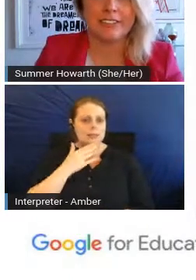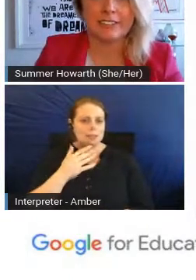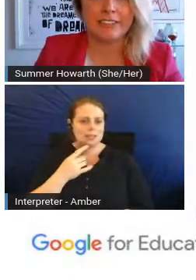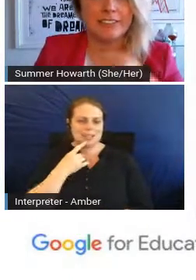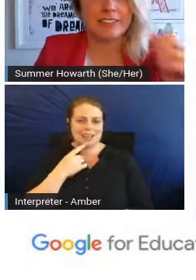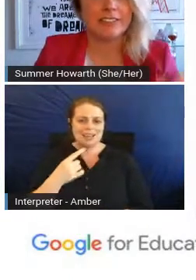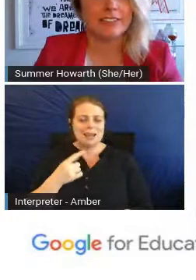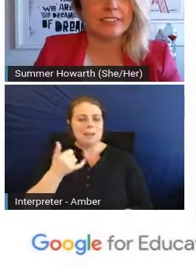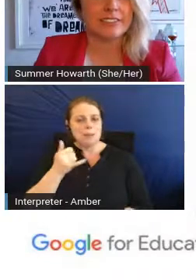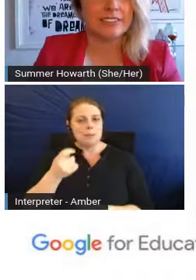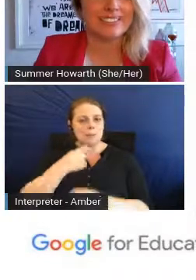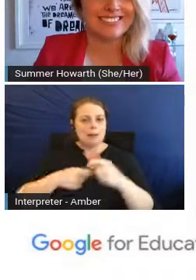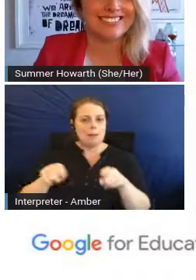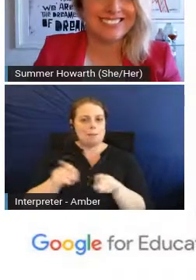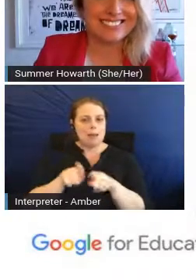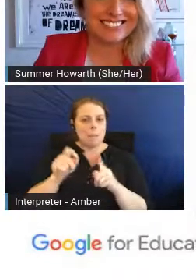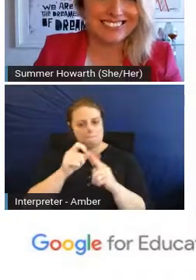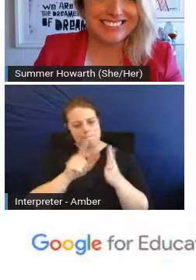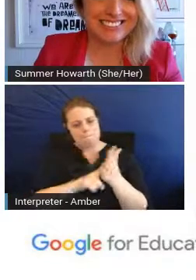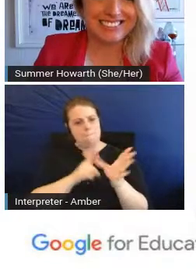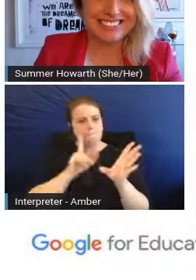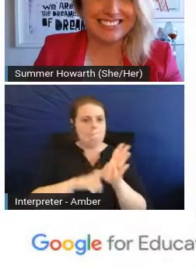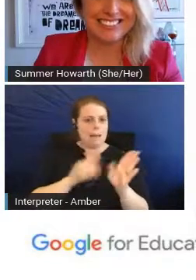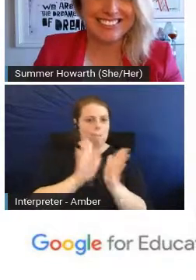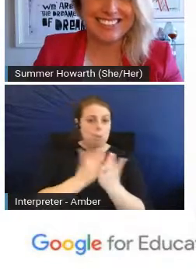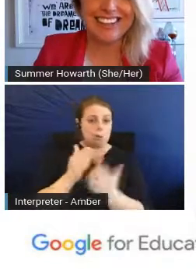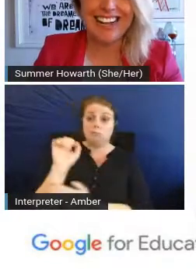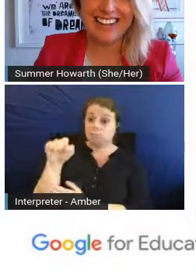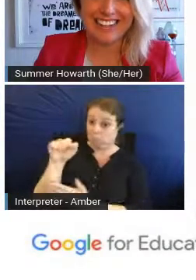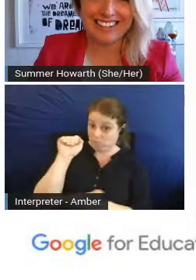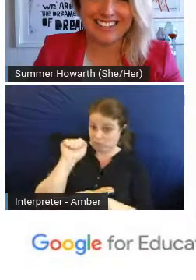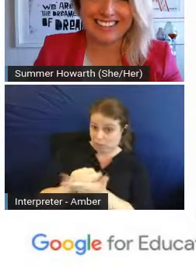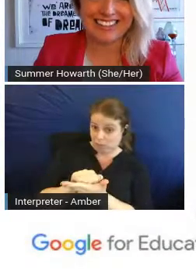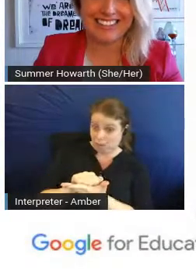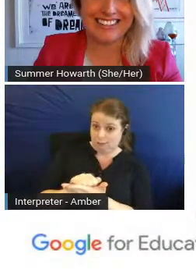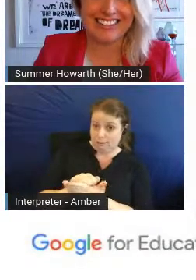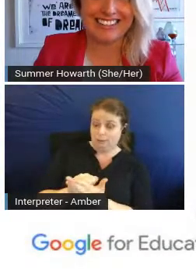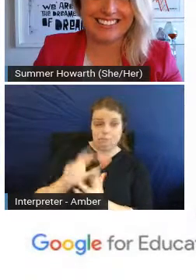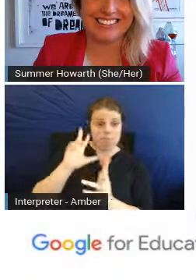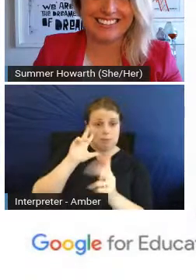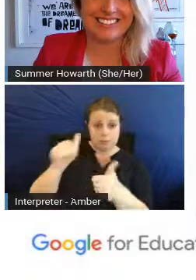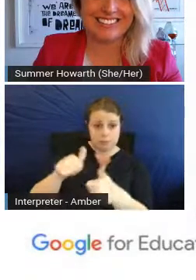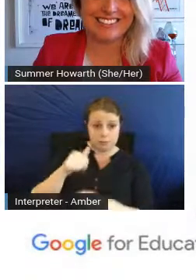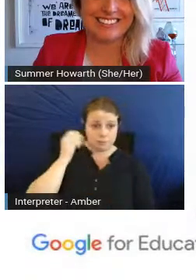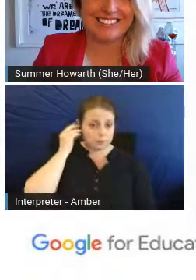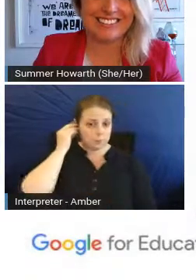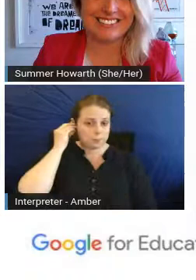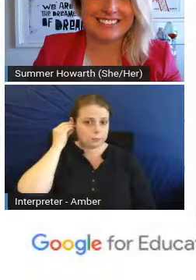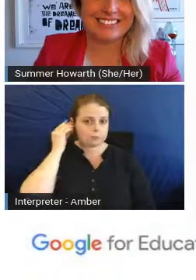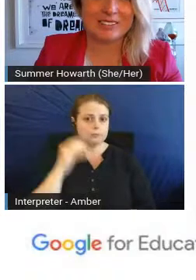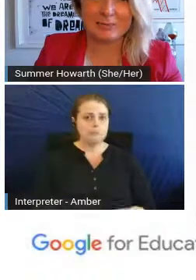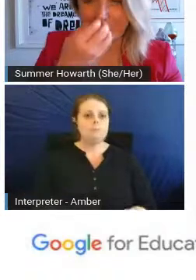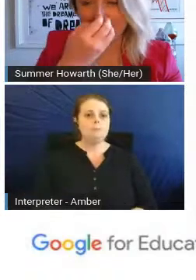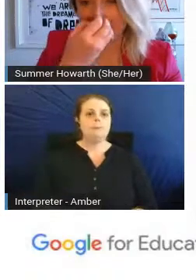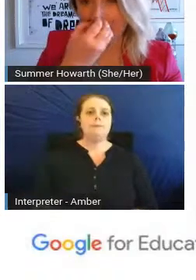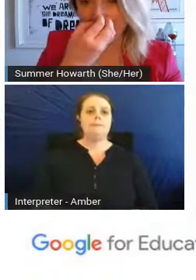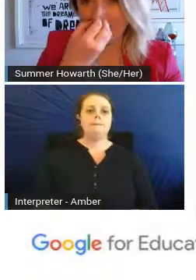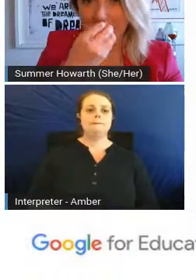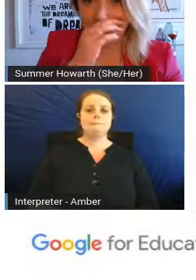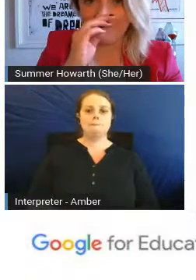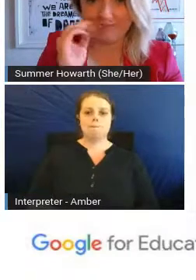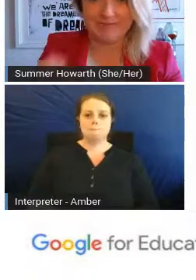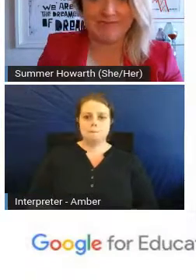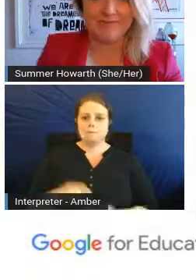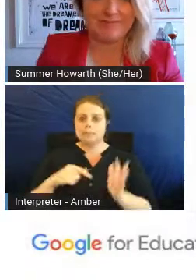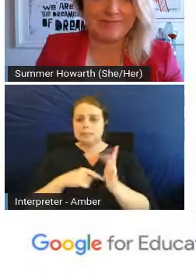Chris? It very much does become a playbook somehow. I love that terminology. Yeah. All right. And Timothy, thank you.